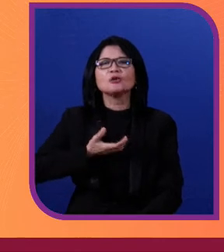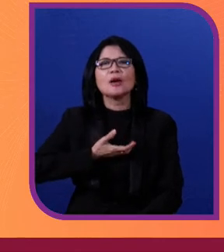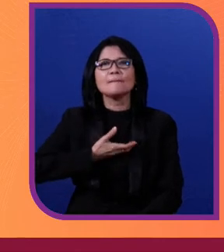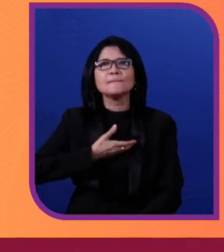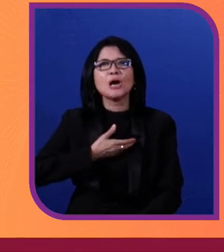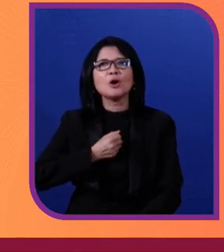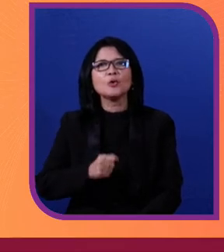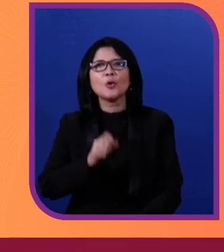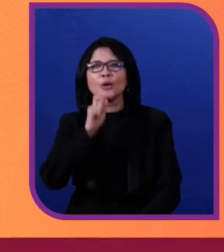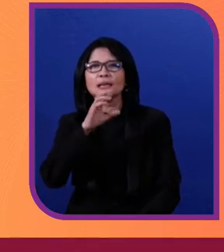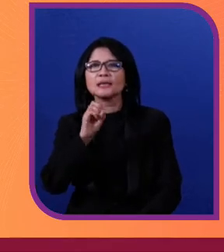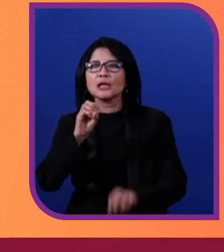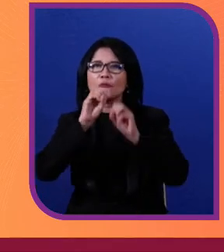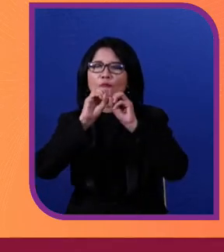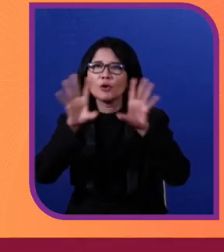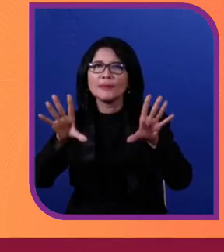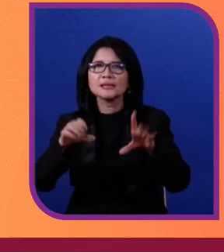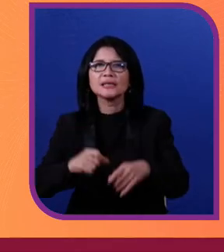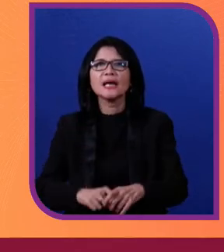each